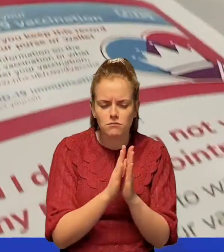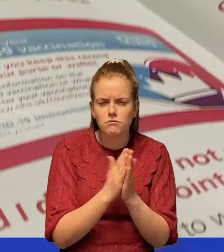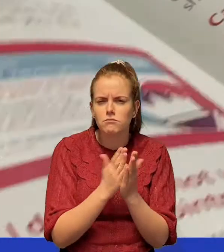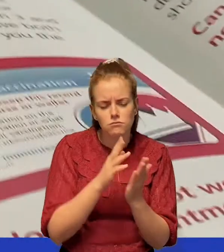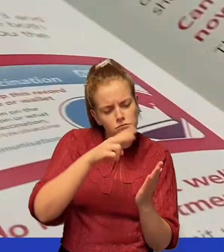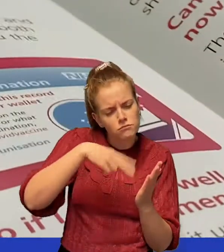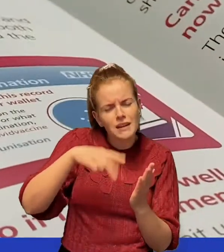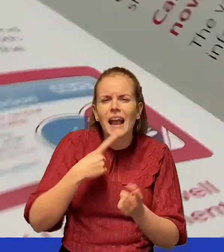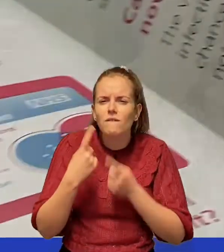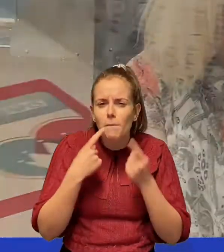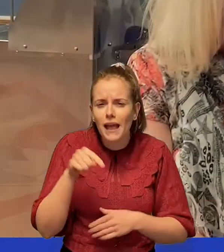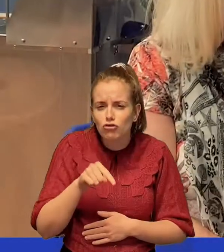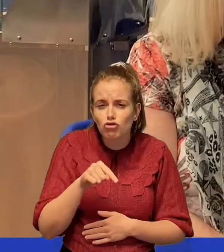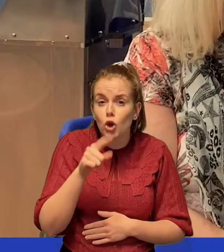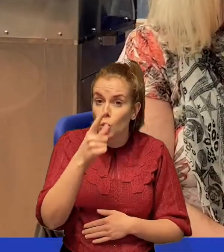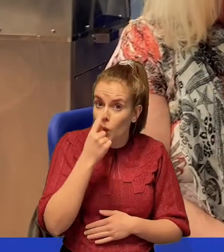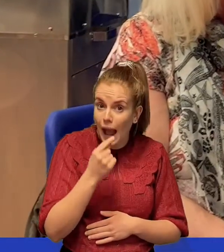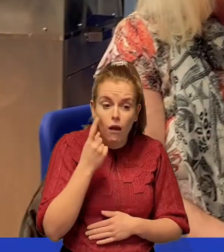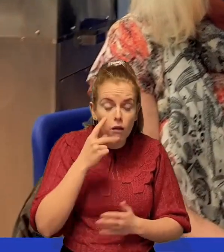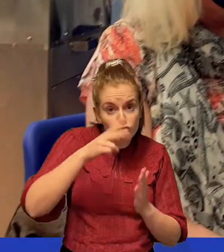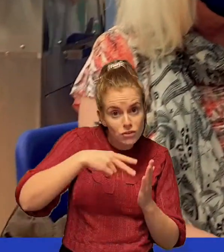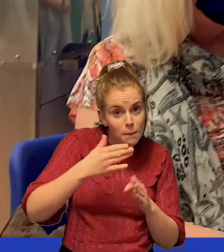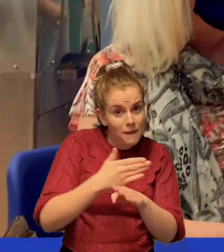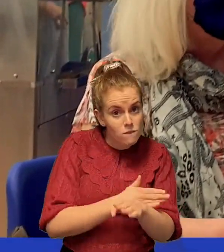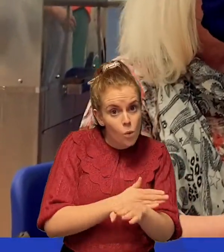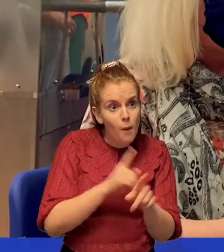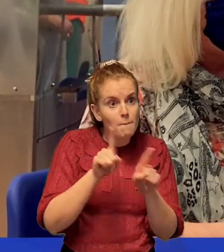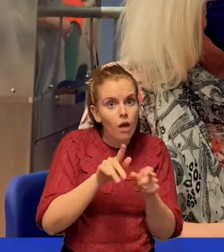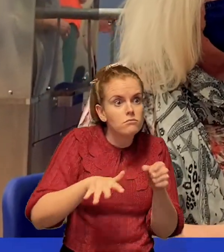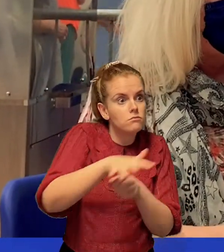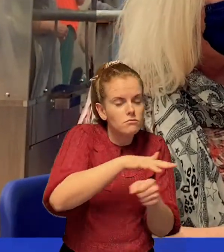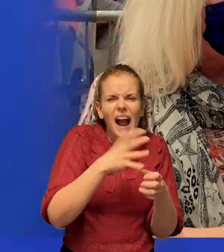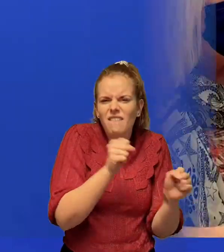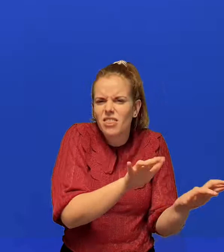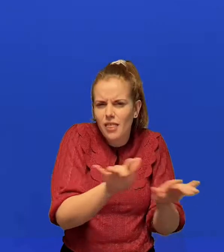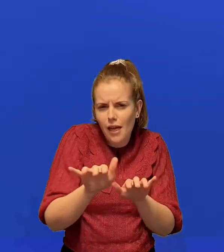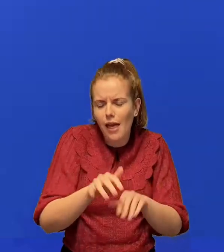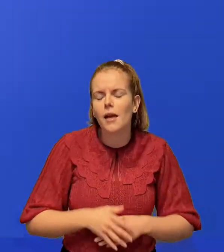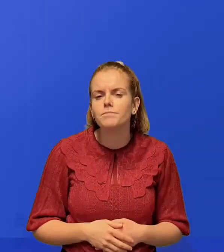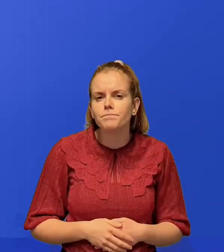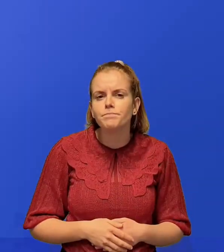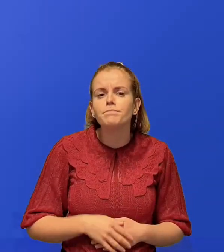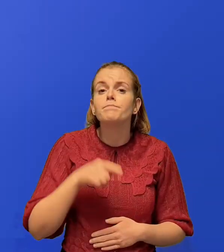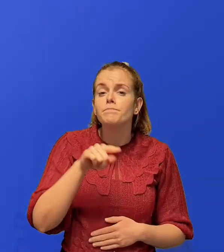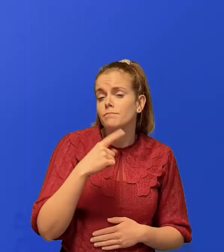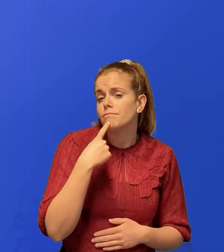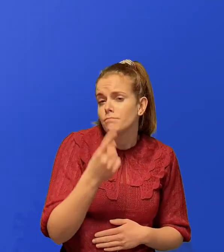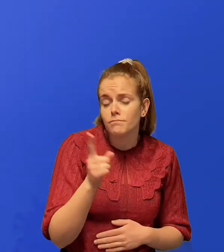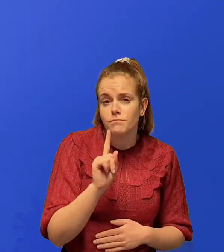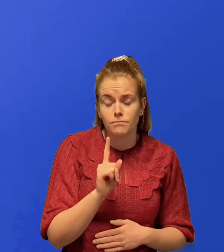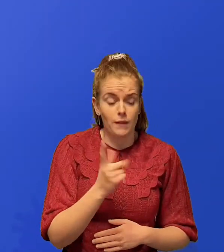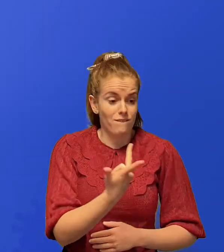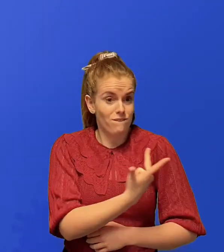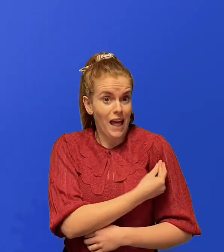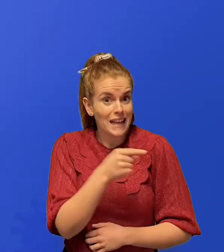you've had your vaccine, and more of these leaflets are available on site. The consent form tells you the vaccine will